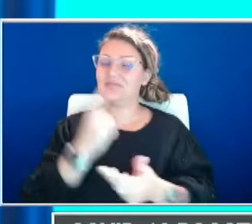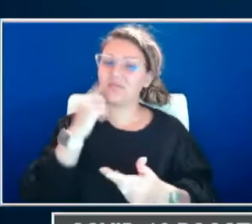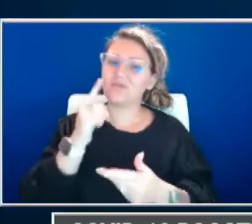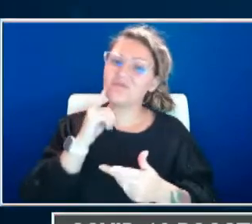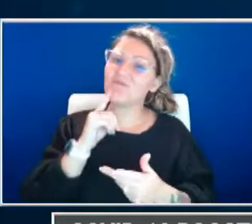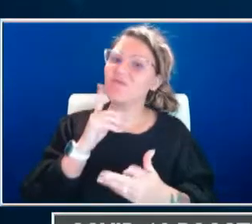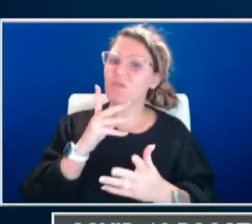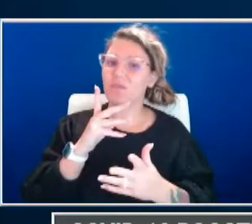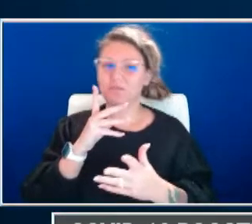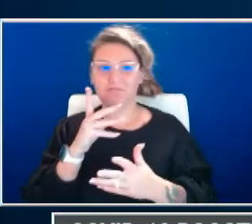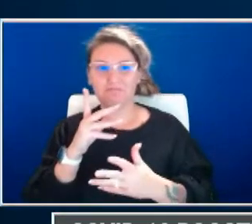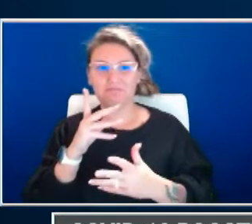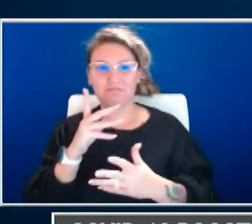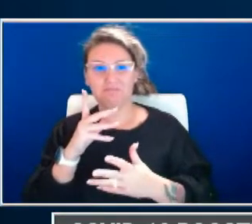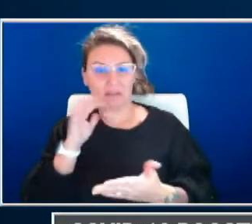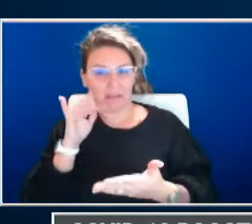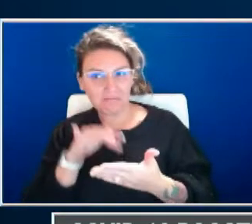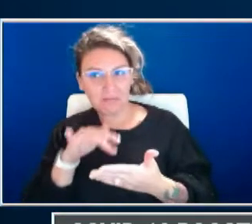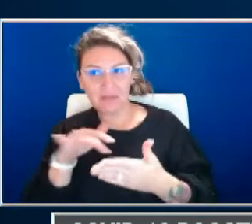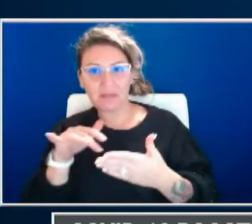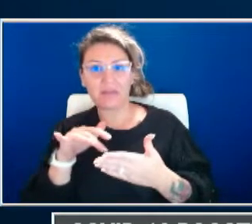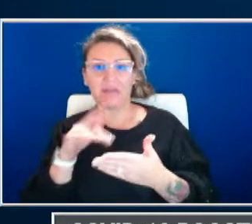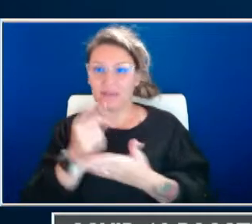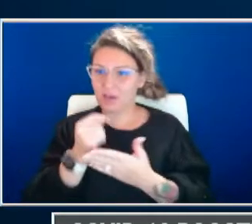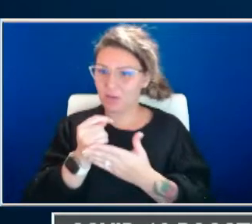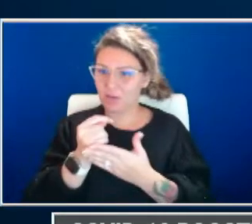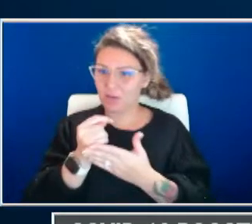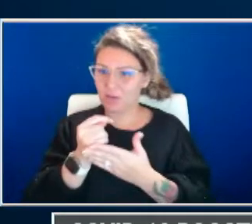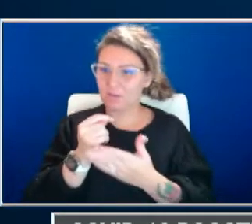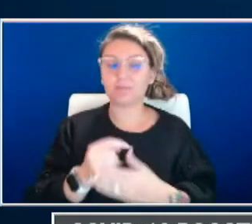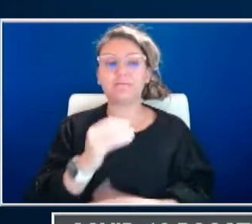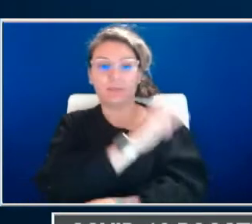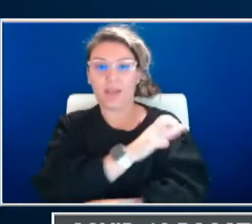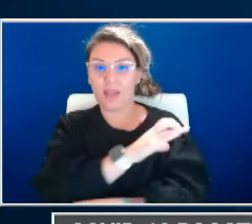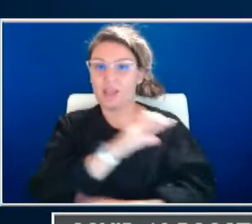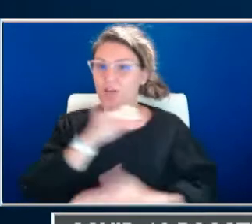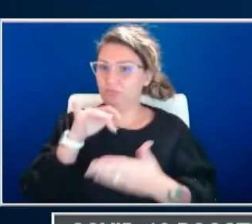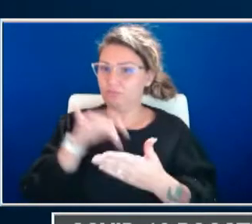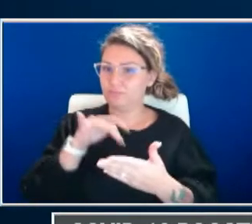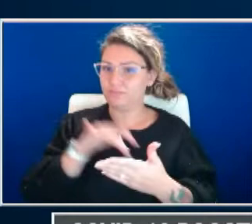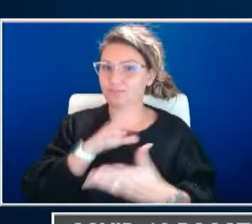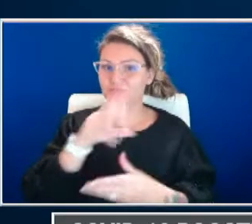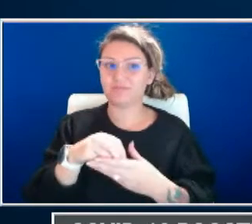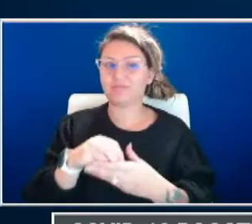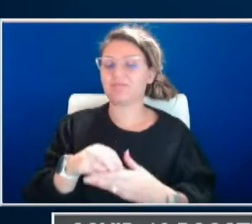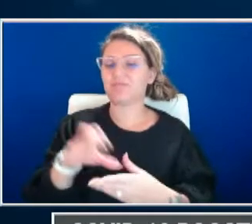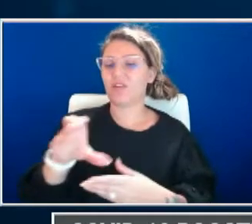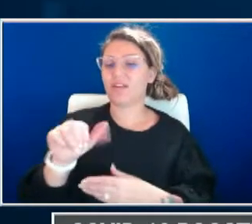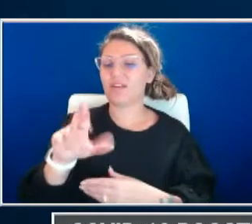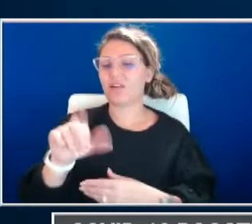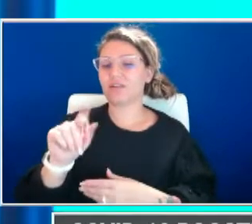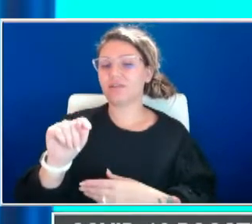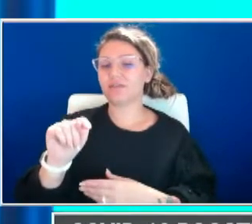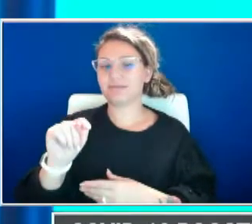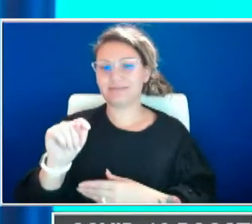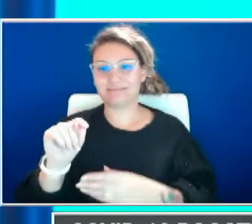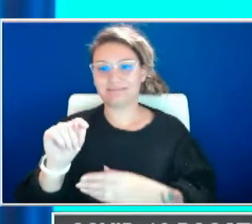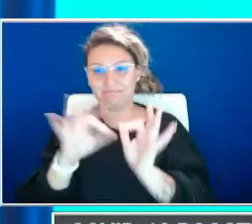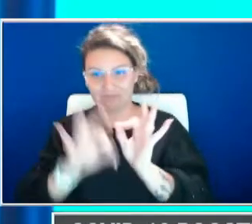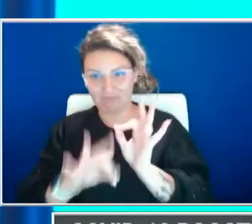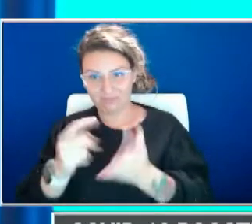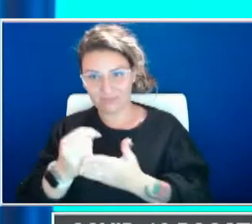evolves. So clinical trials that we have involve CAR T-cell therapy. We also have clinical trials with some